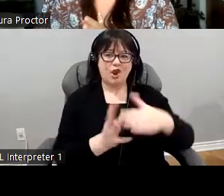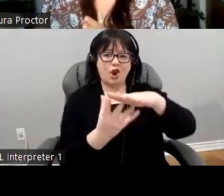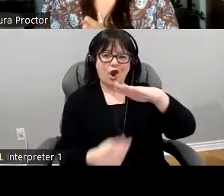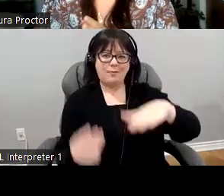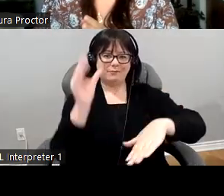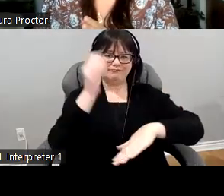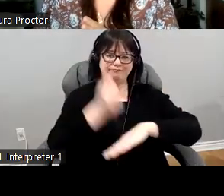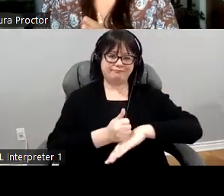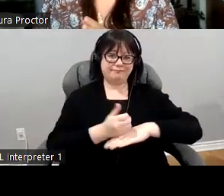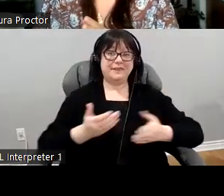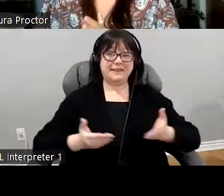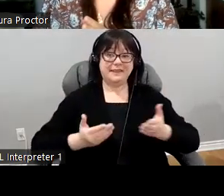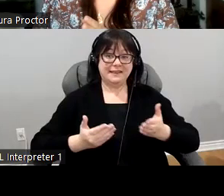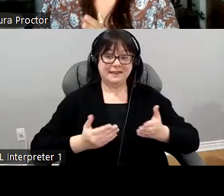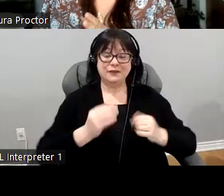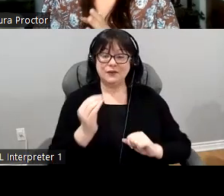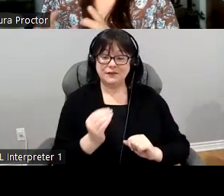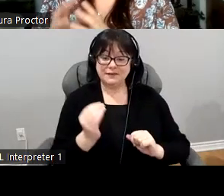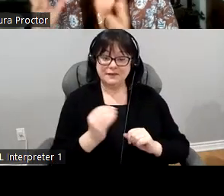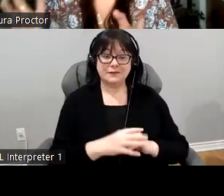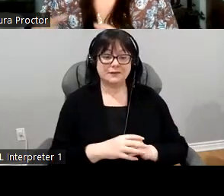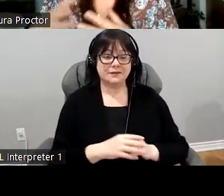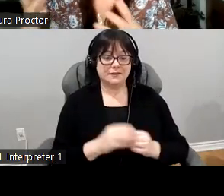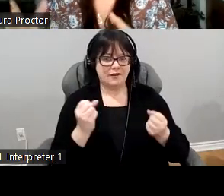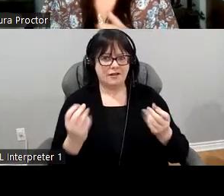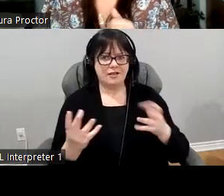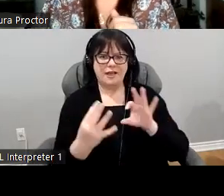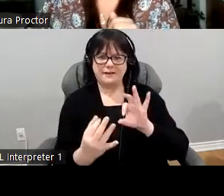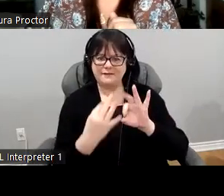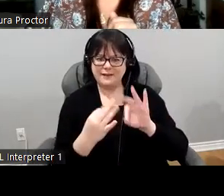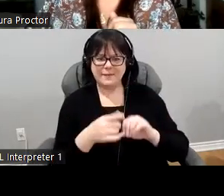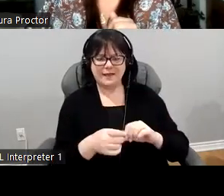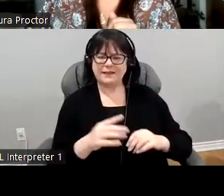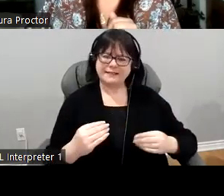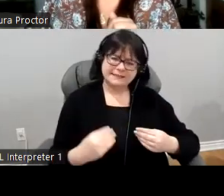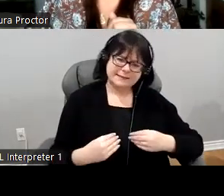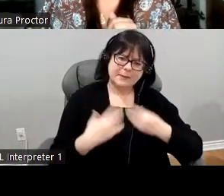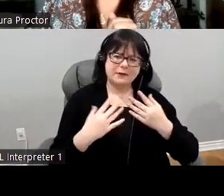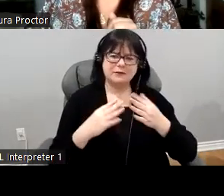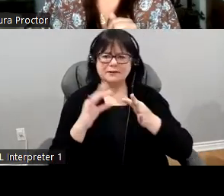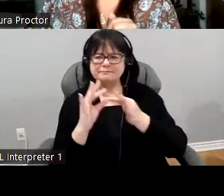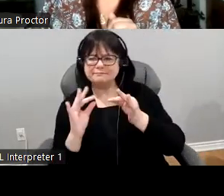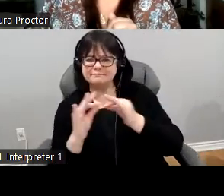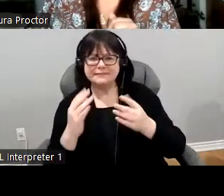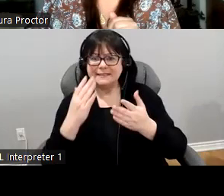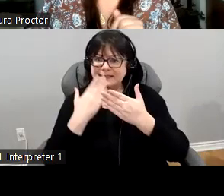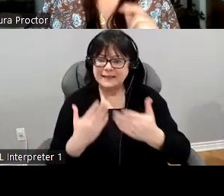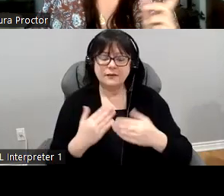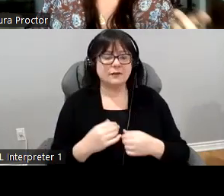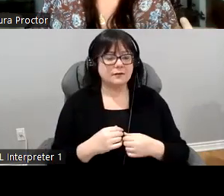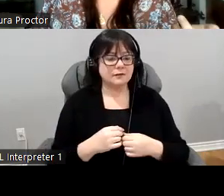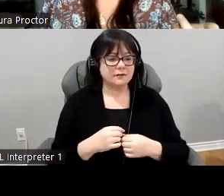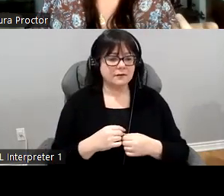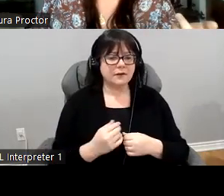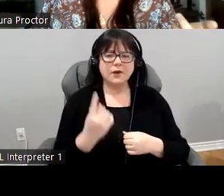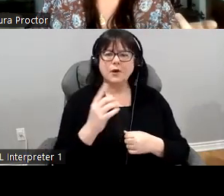getting a lot of feedback in the chat around thank you, inspiring. Somebody was asking if you could go back